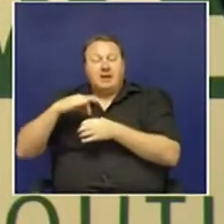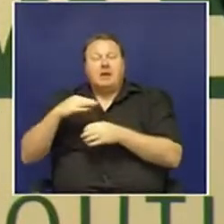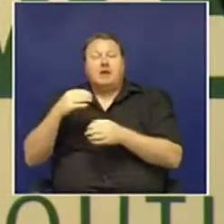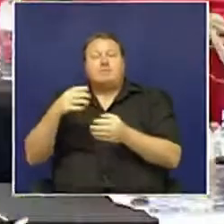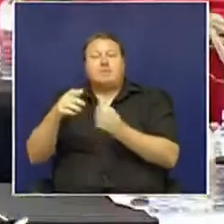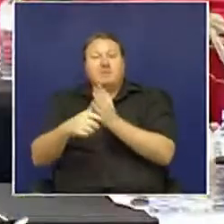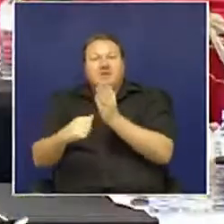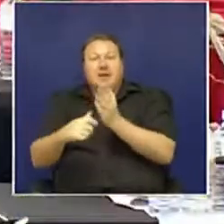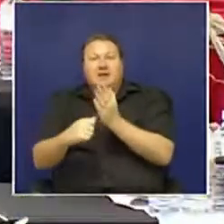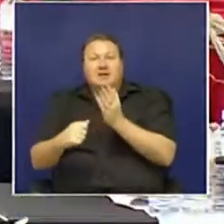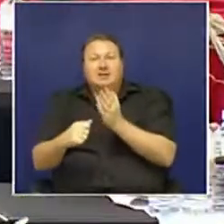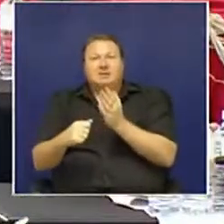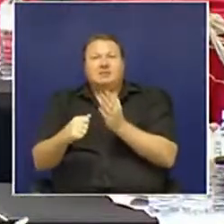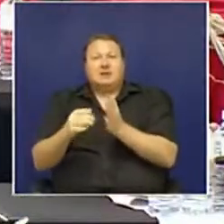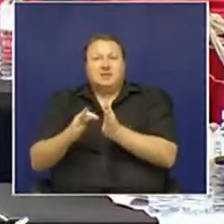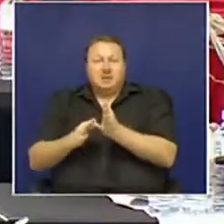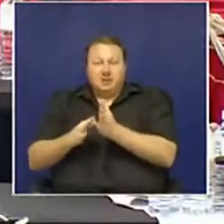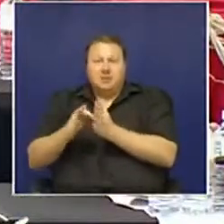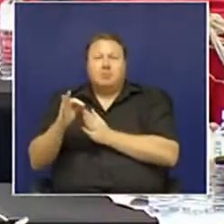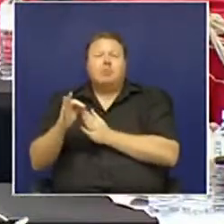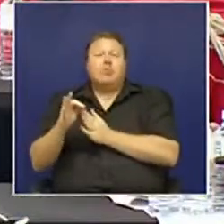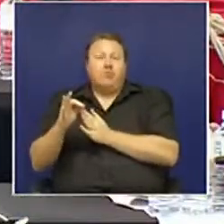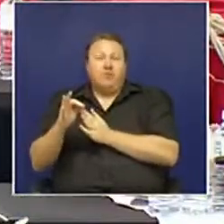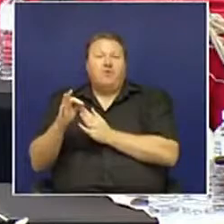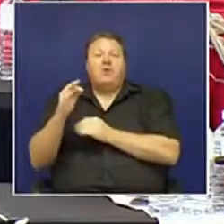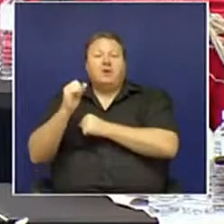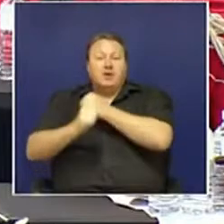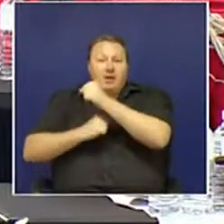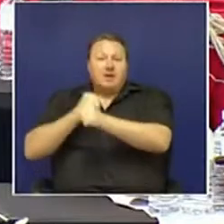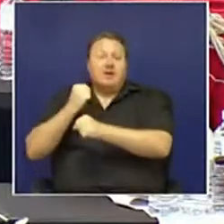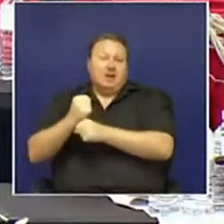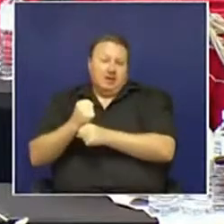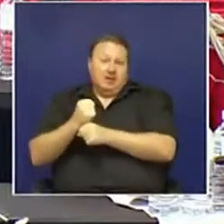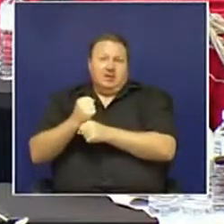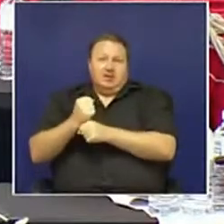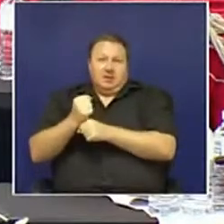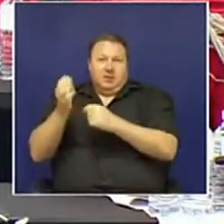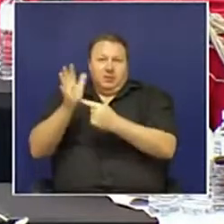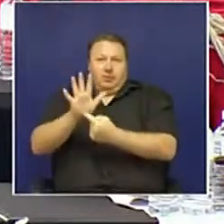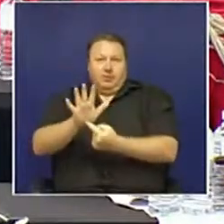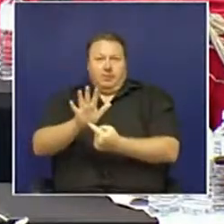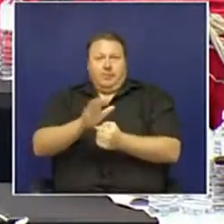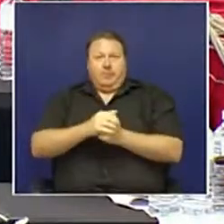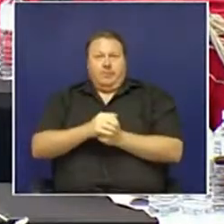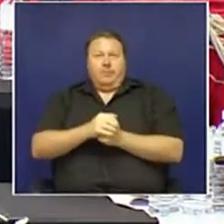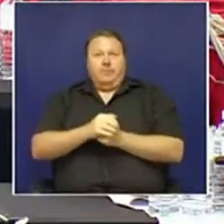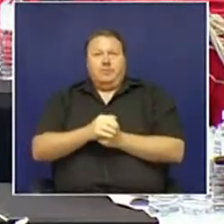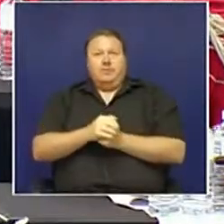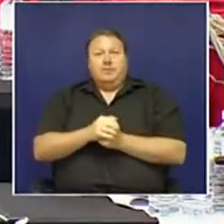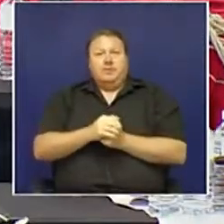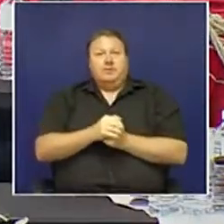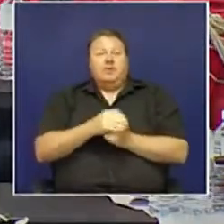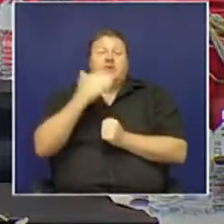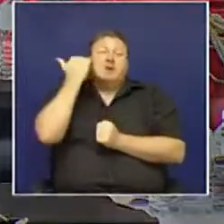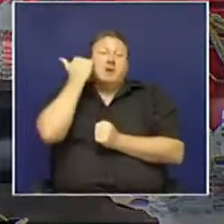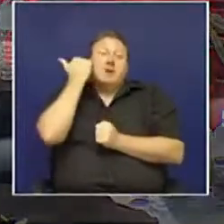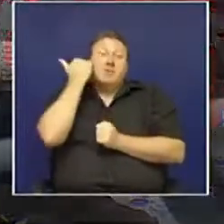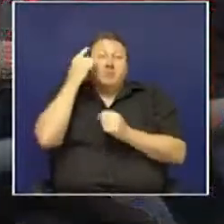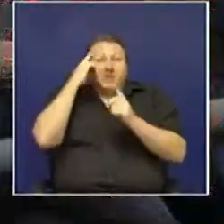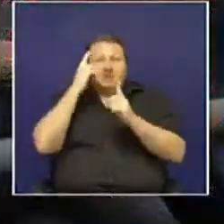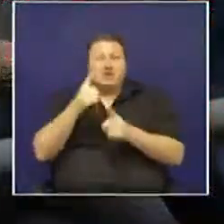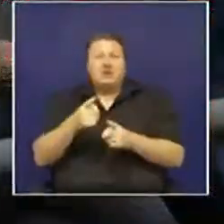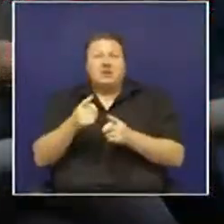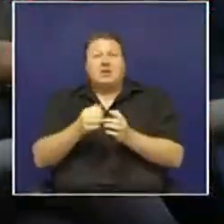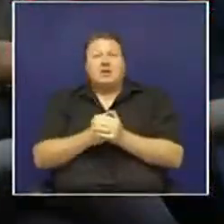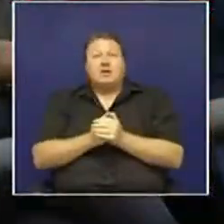collections improved the year-in-year outlook. As a result, government has decided to withdraw